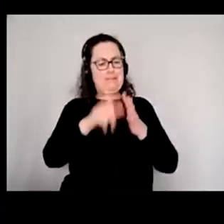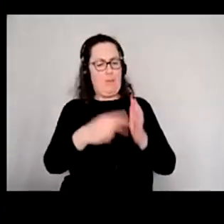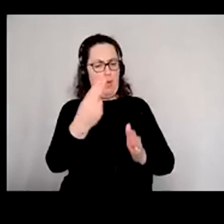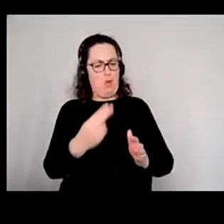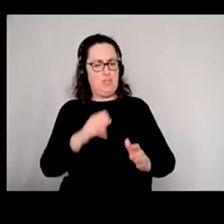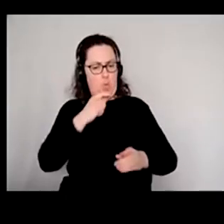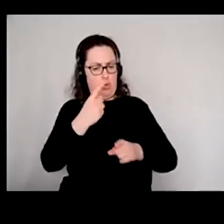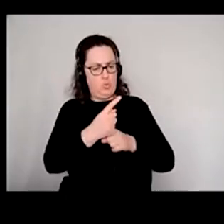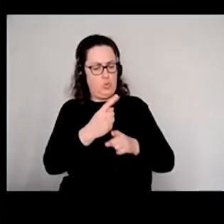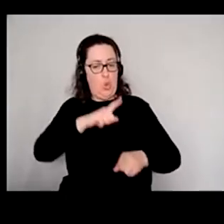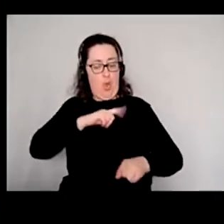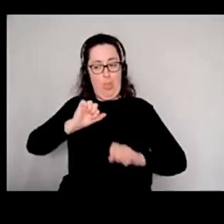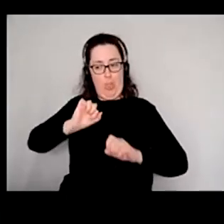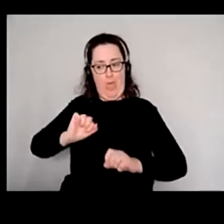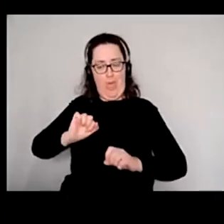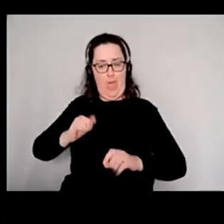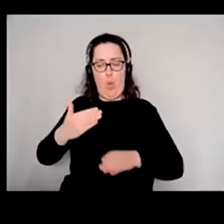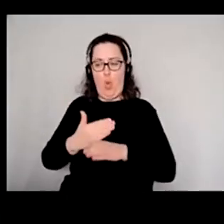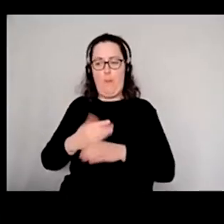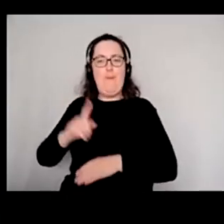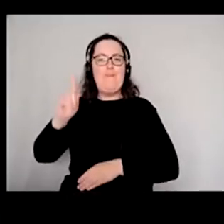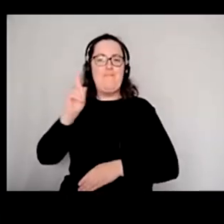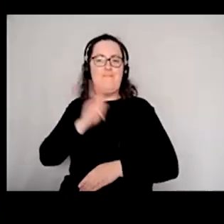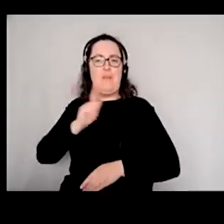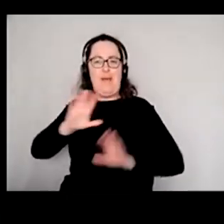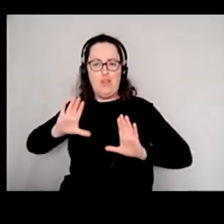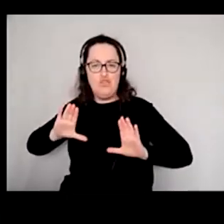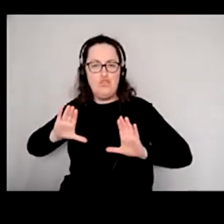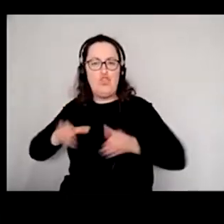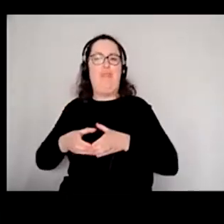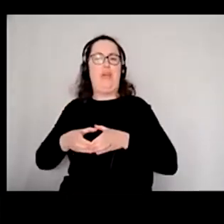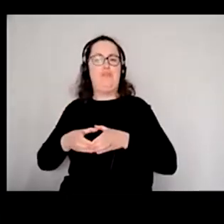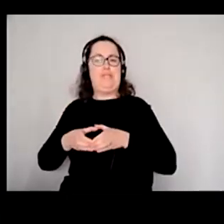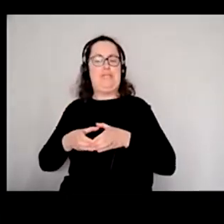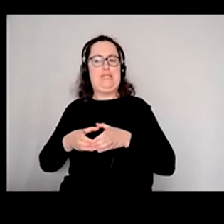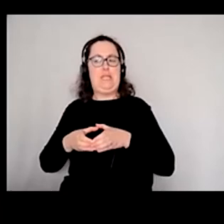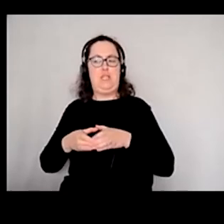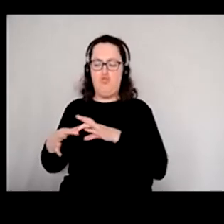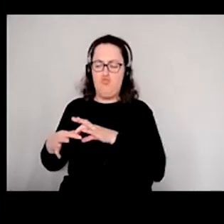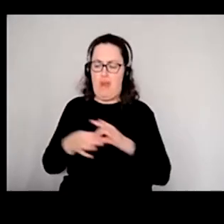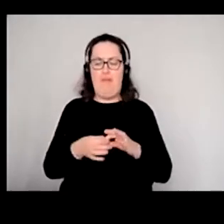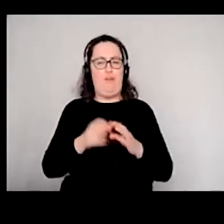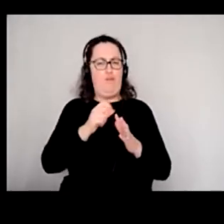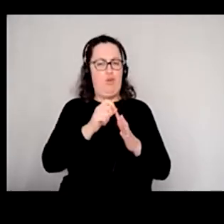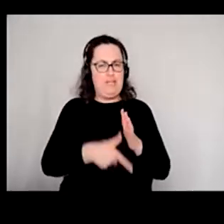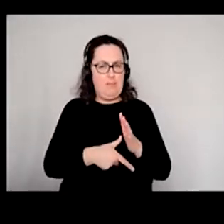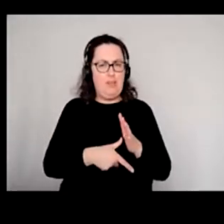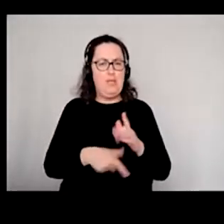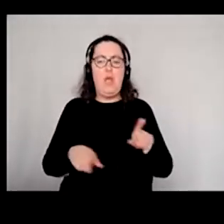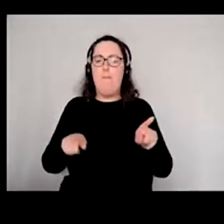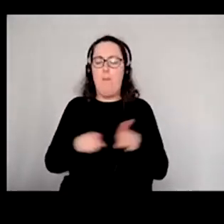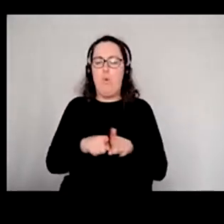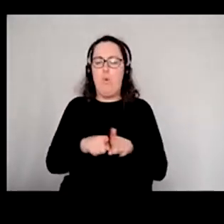work that they're discussing around female solidarity is really relevant in a disability context, but also from a